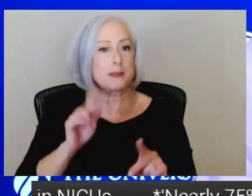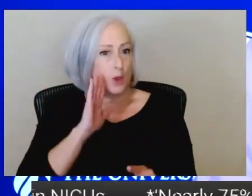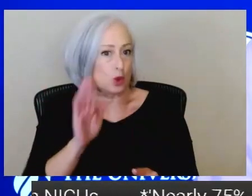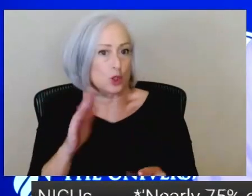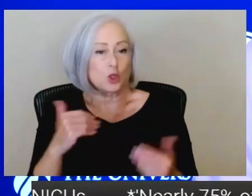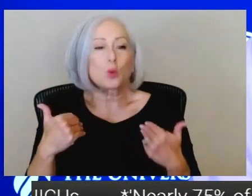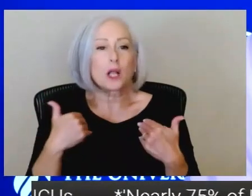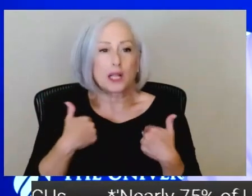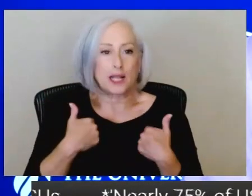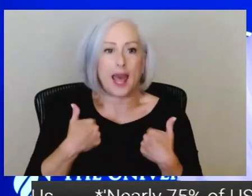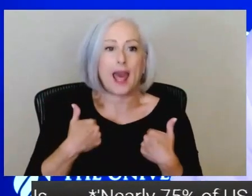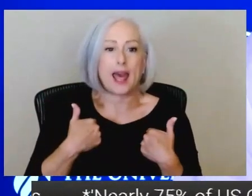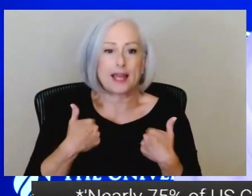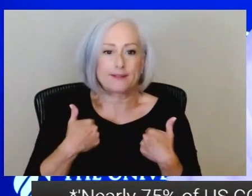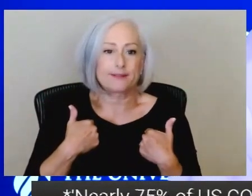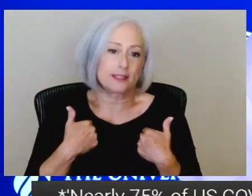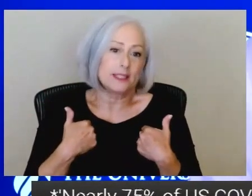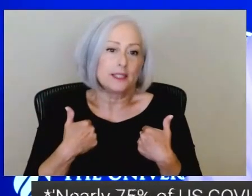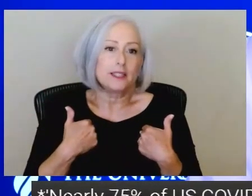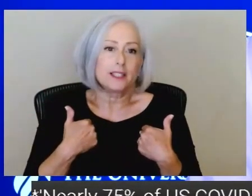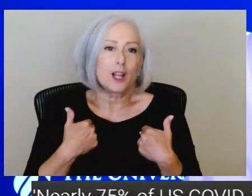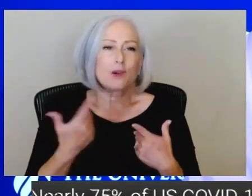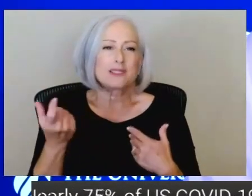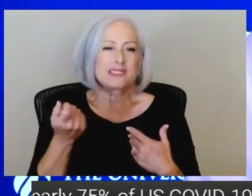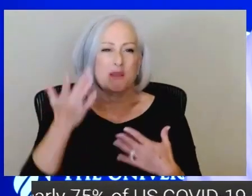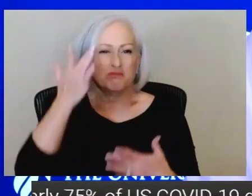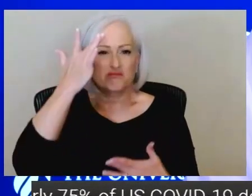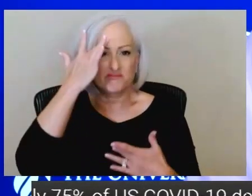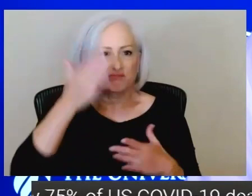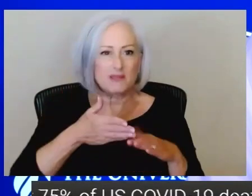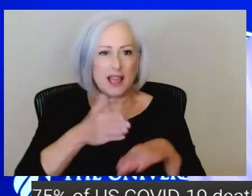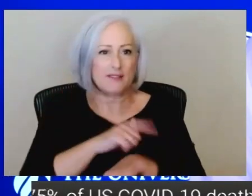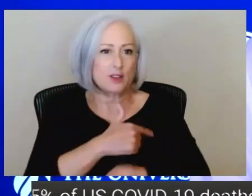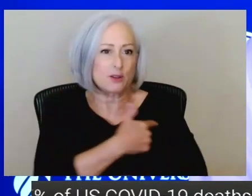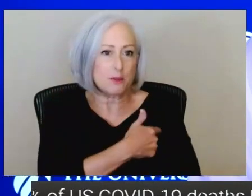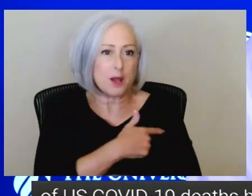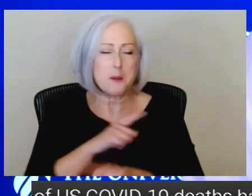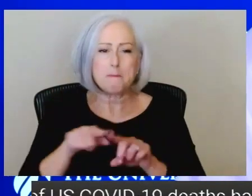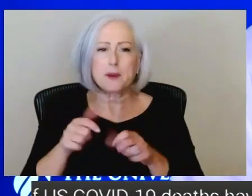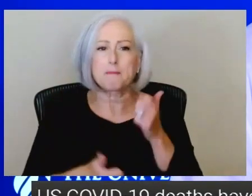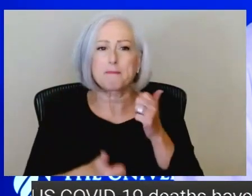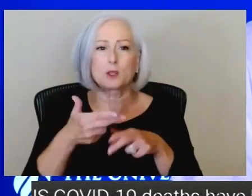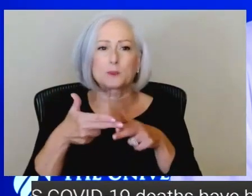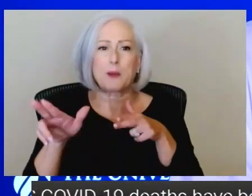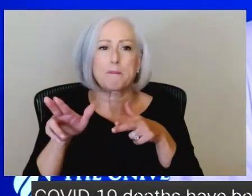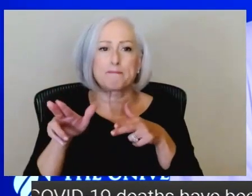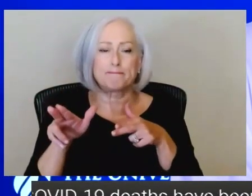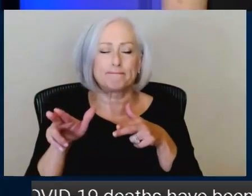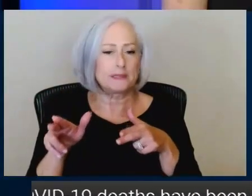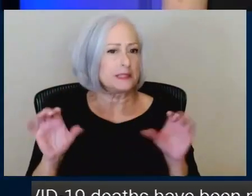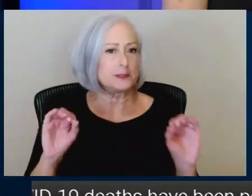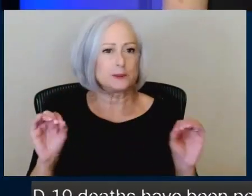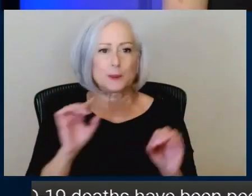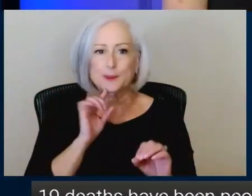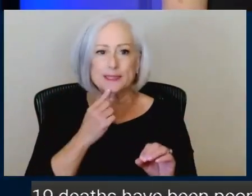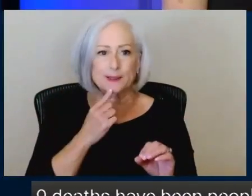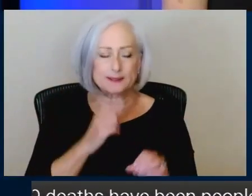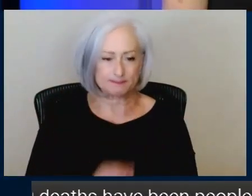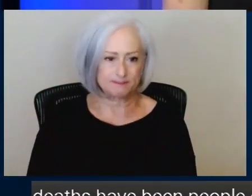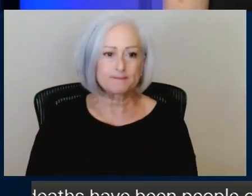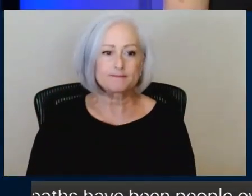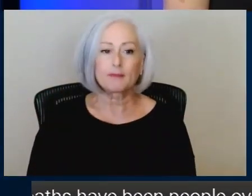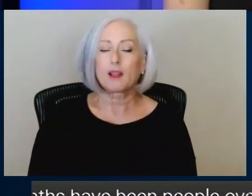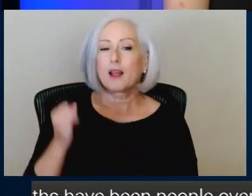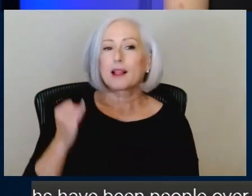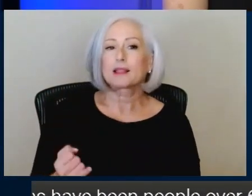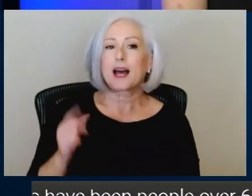those adverse events. The vast majority of those are short-lived and are not serious. And last one for you is from